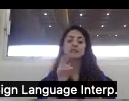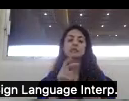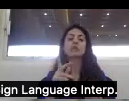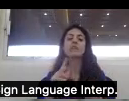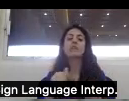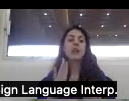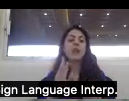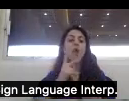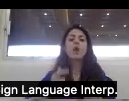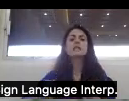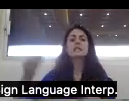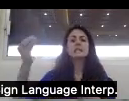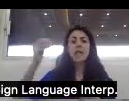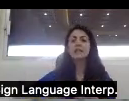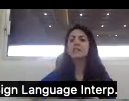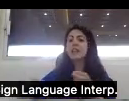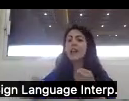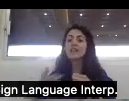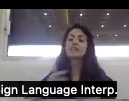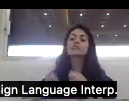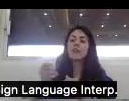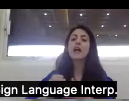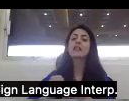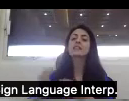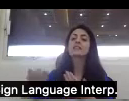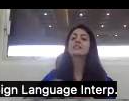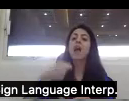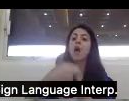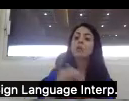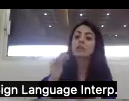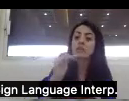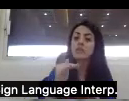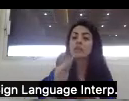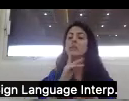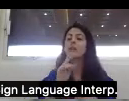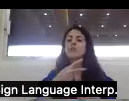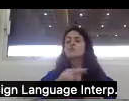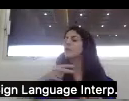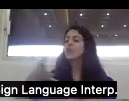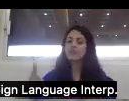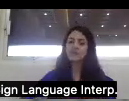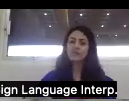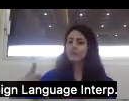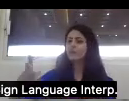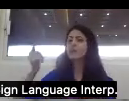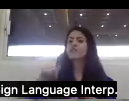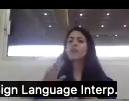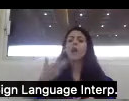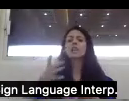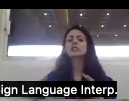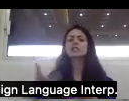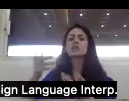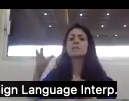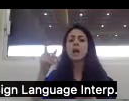we didn't discuss much until now, really to recognize the role of social protection to compensate the extra cost